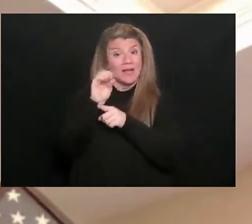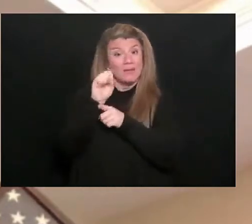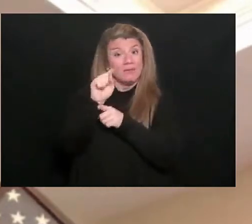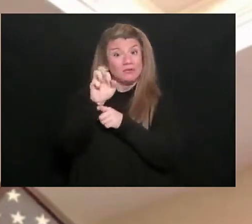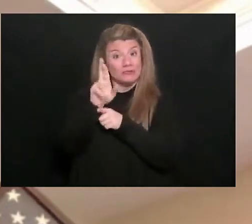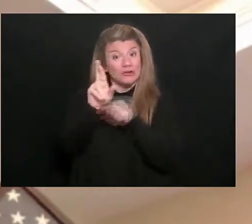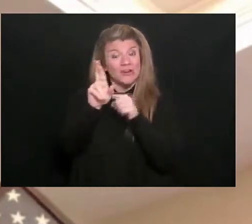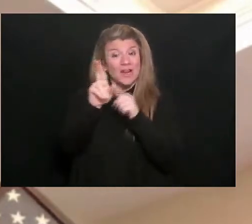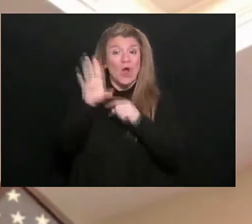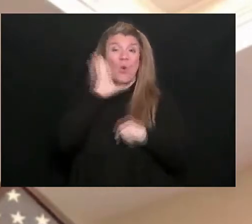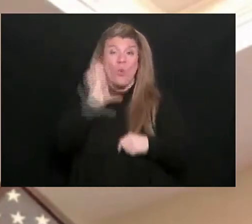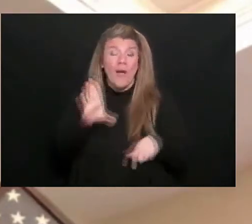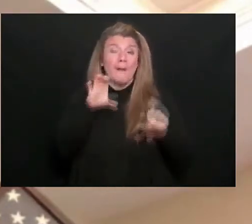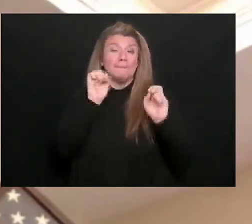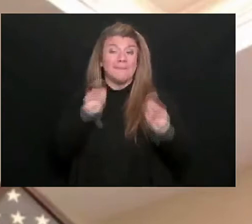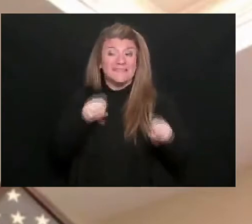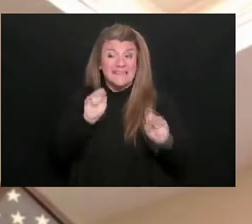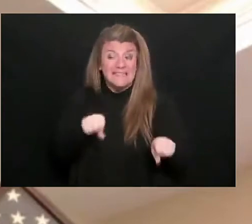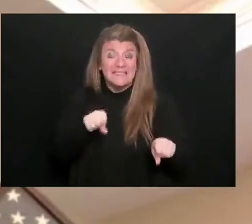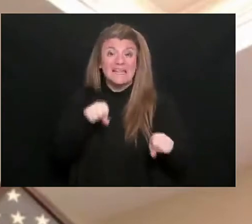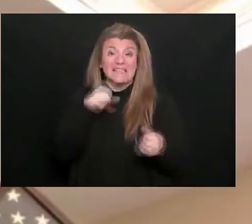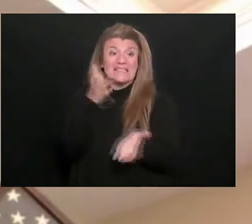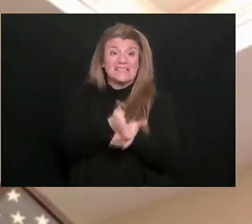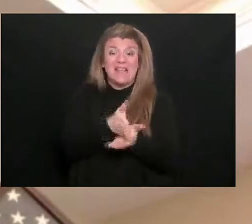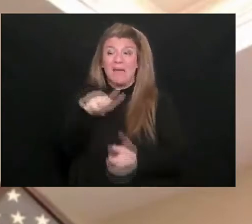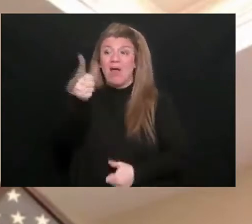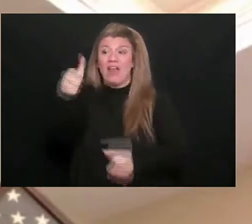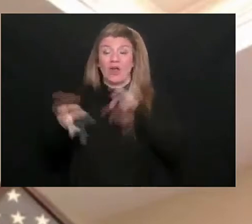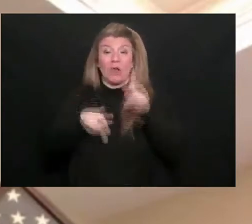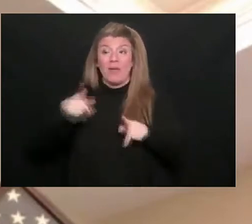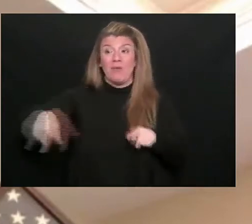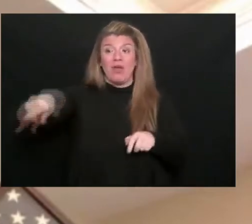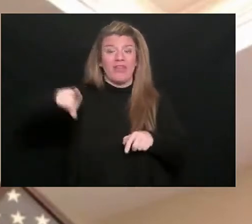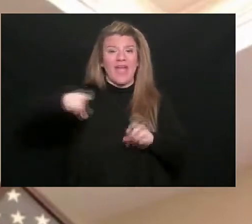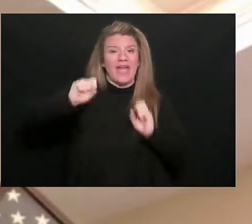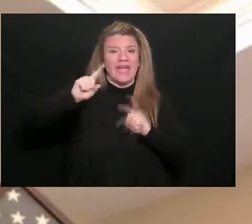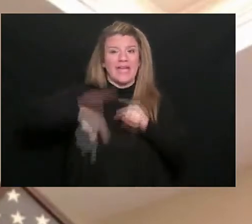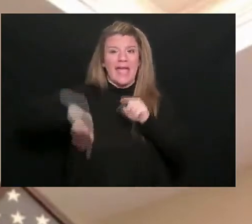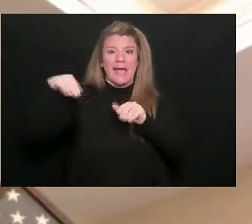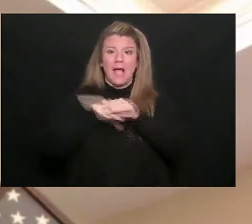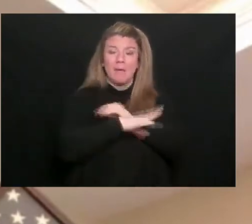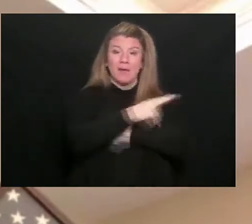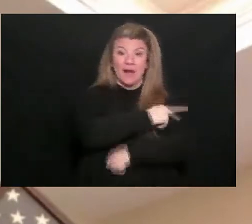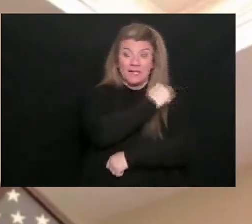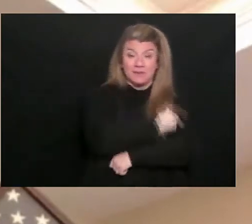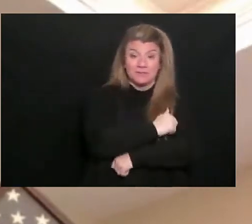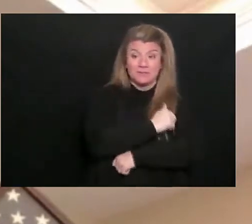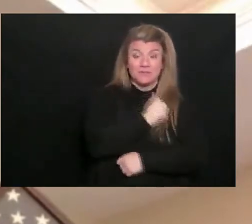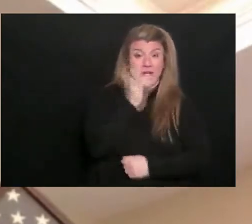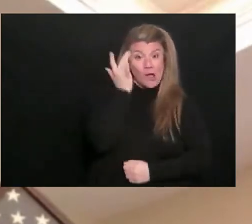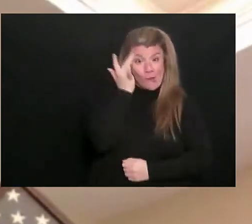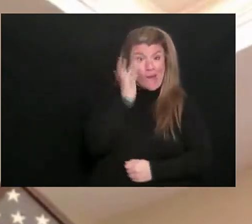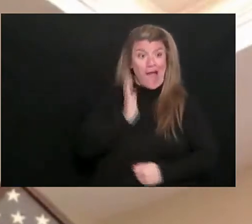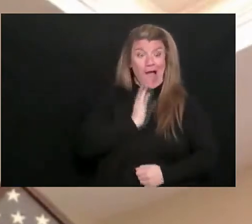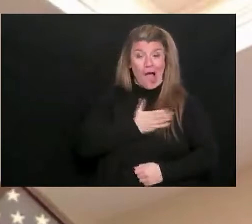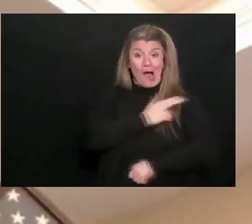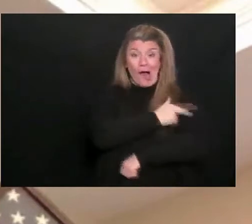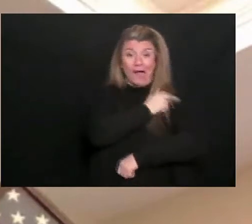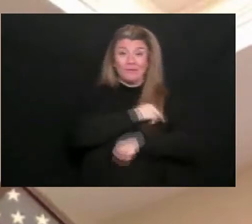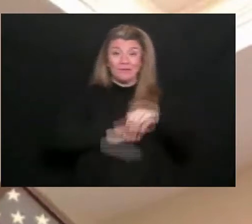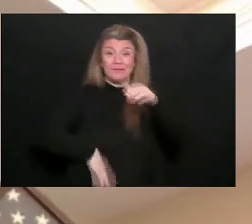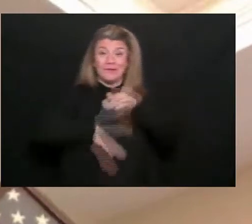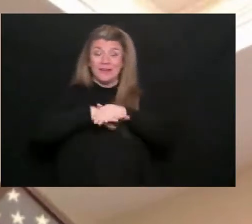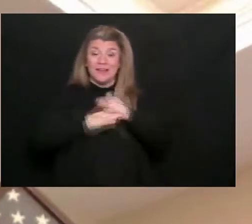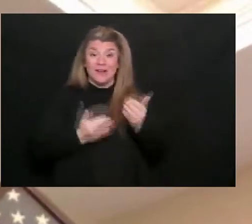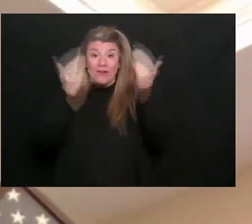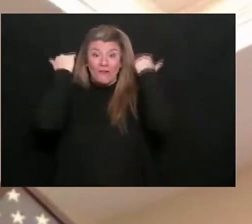going to potentially prevent others from getting treatment and care because of the challenges that our hospitals will have. There's a